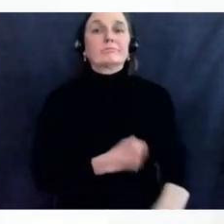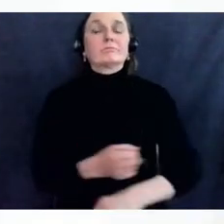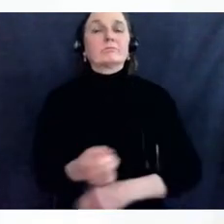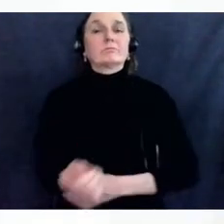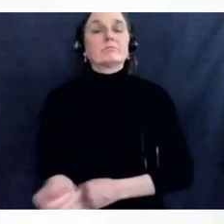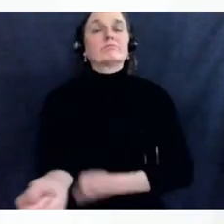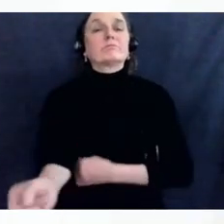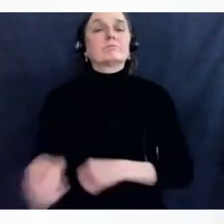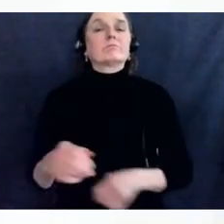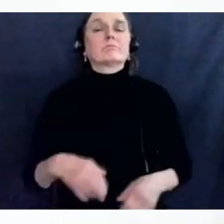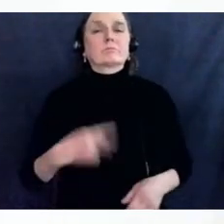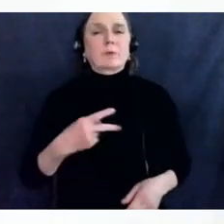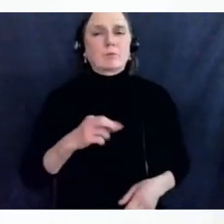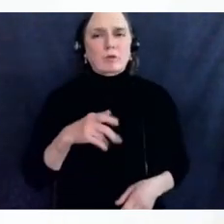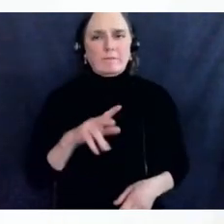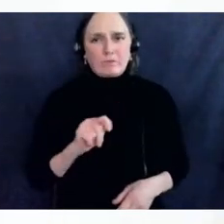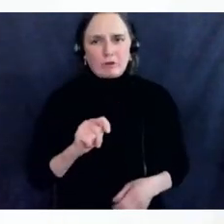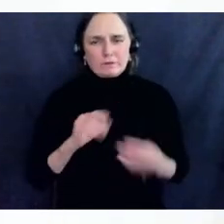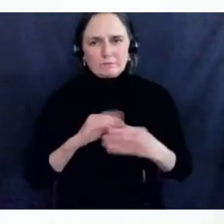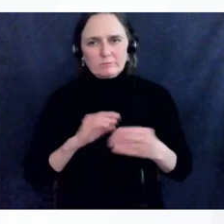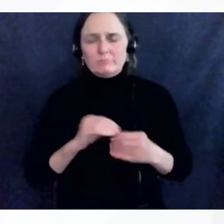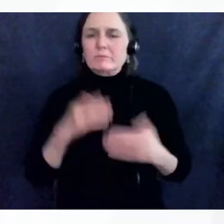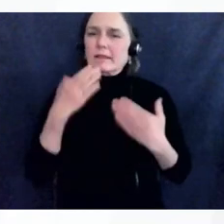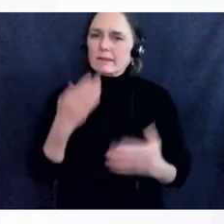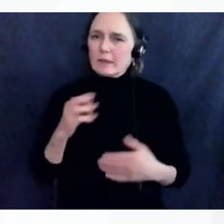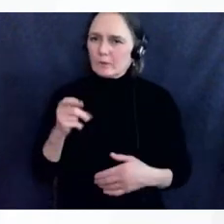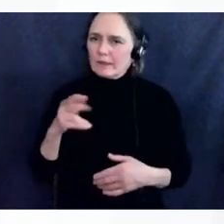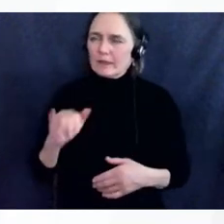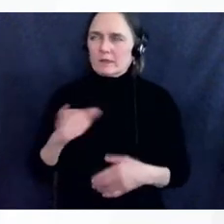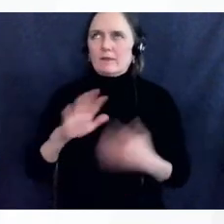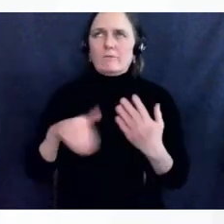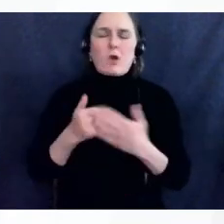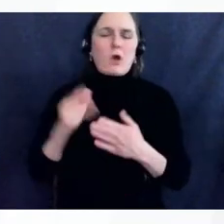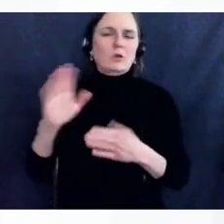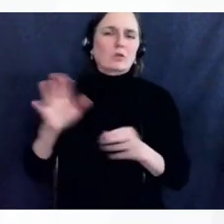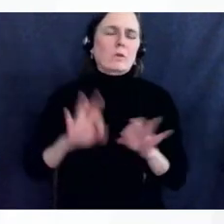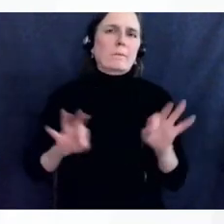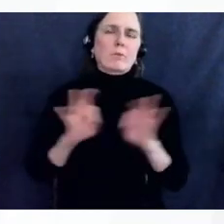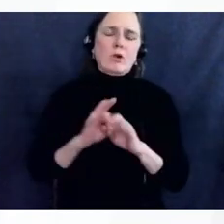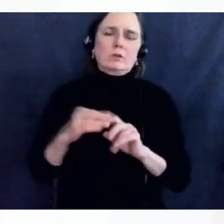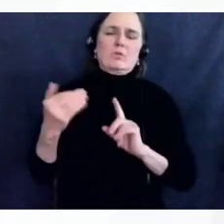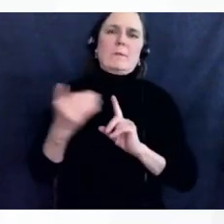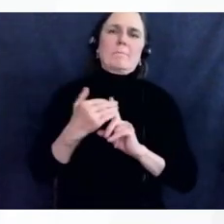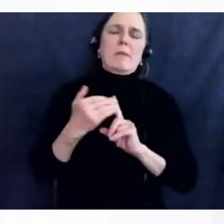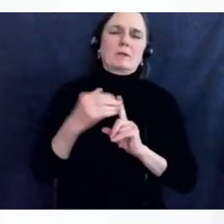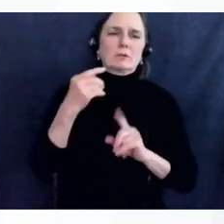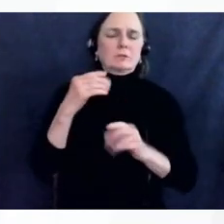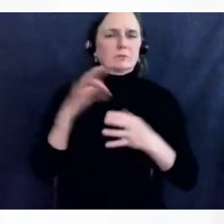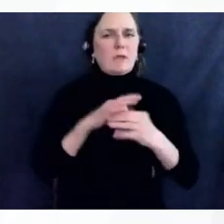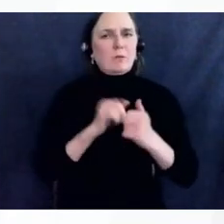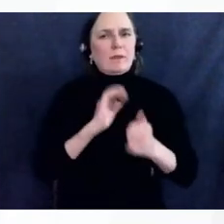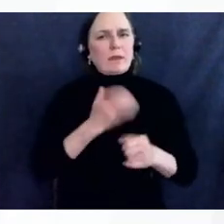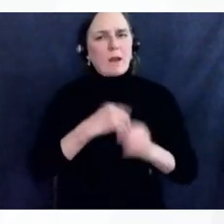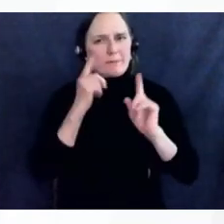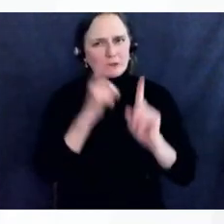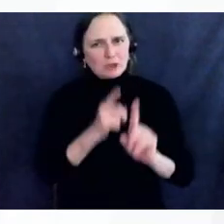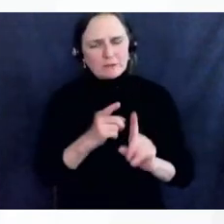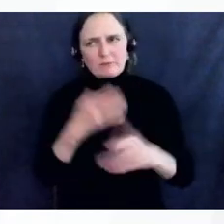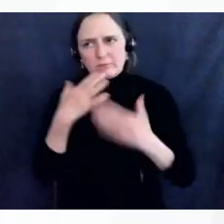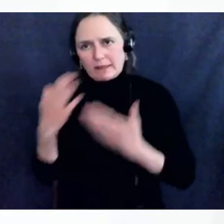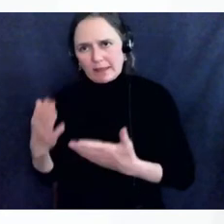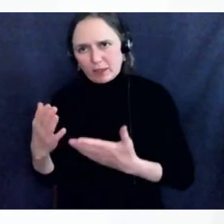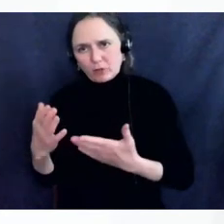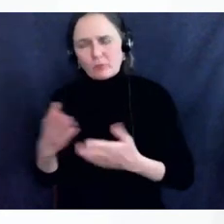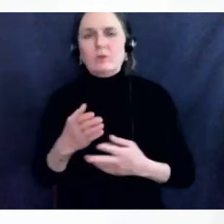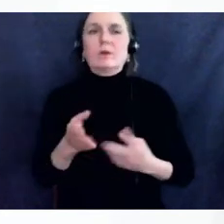Thank you, Ricky, for all of those important reminders of our mission. And thank you, Juliet, for your wonderful